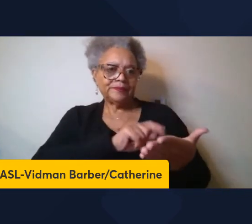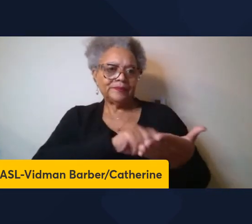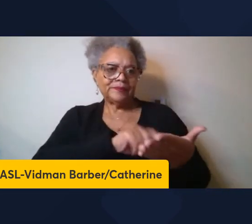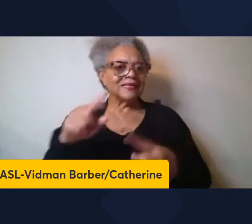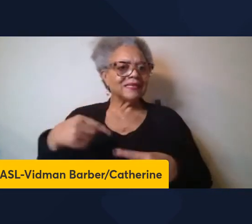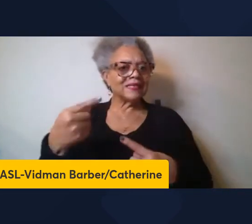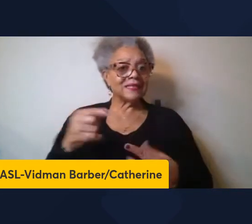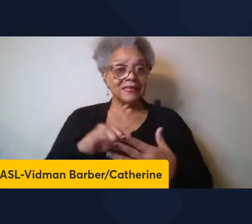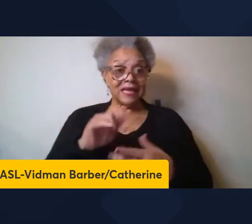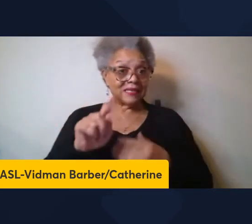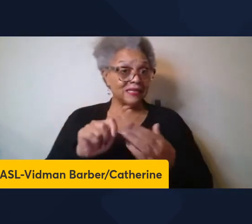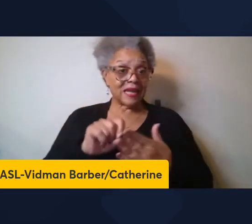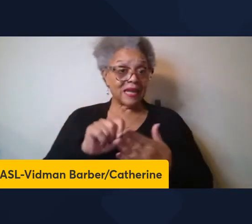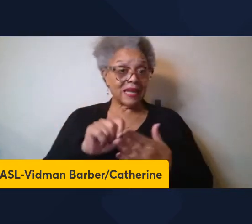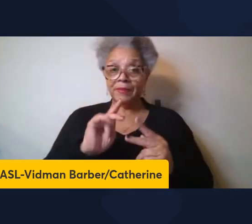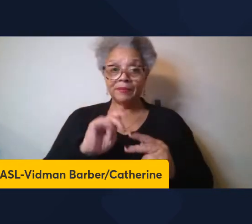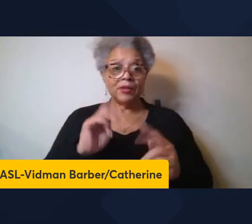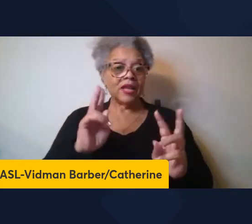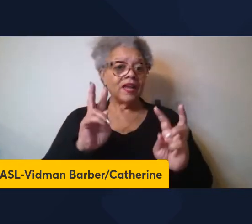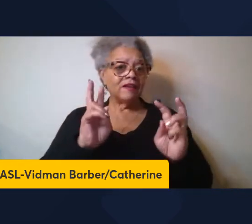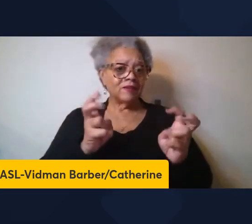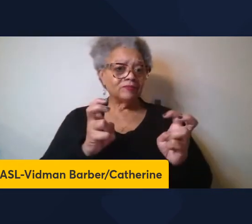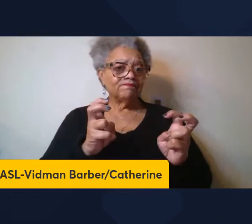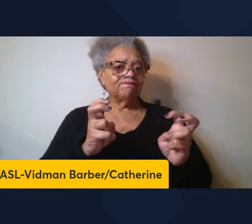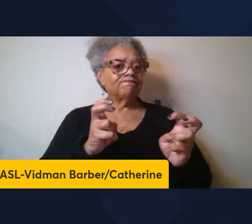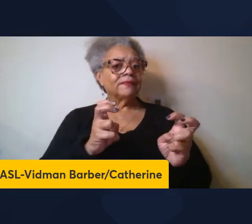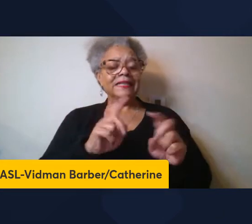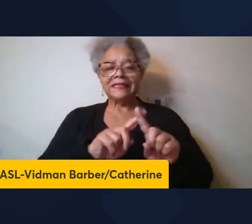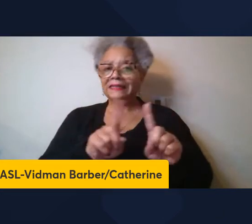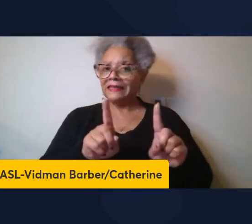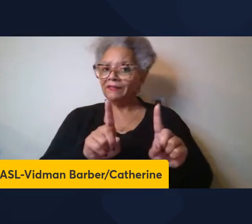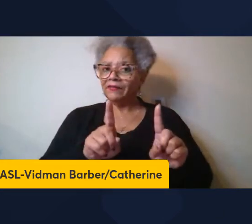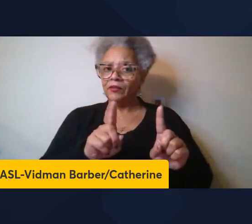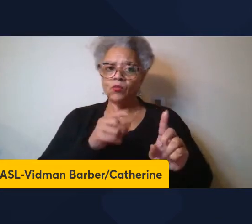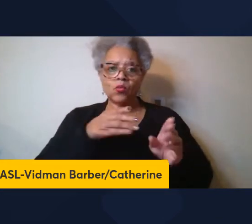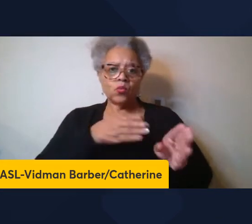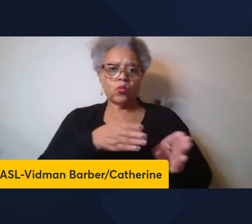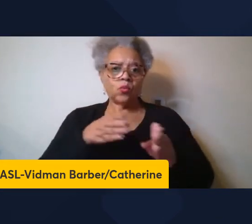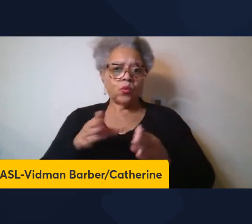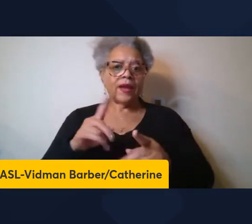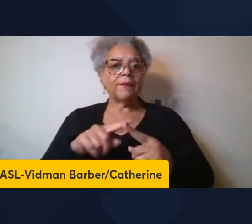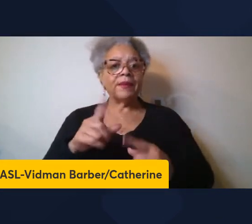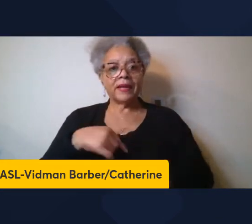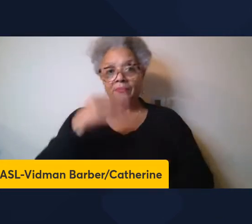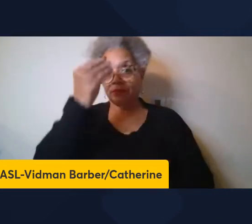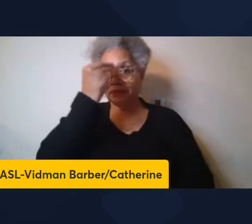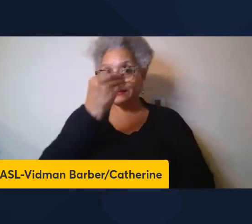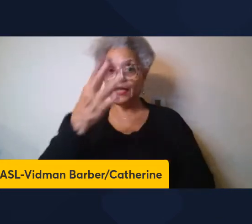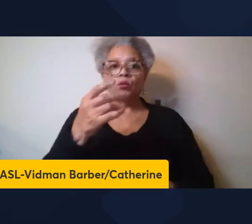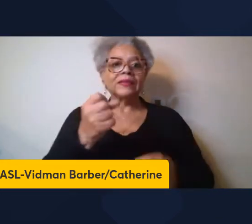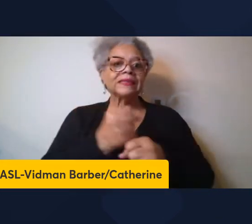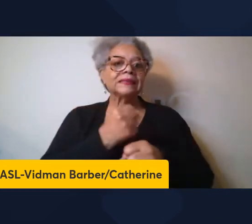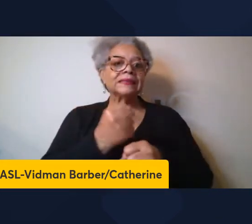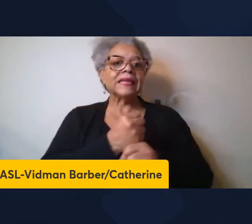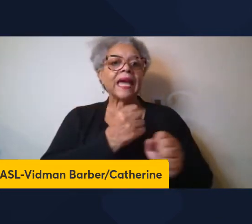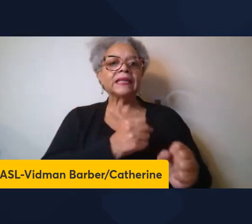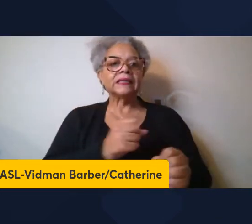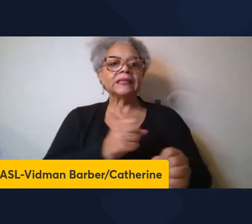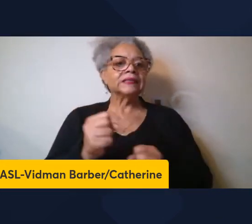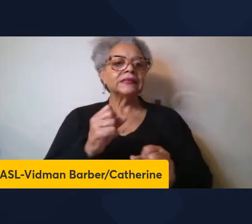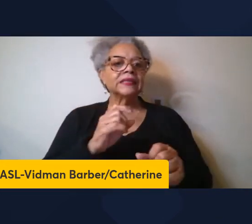people have quoted that stat in different ways. But I'm going to tell you what that statistic is, and the statistic is